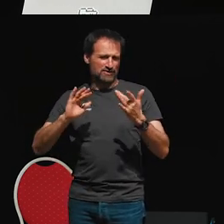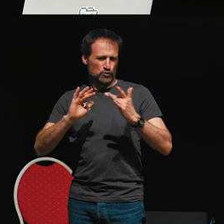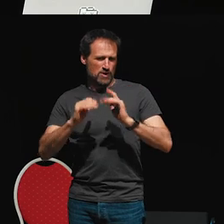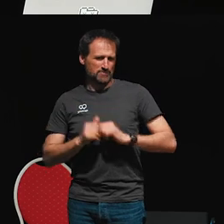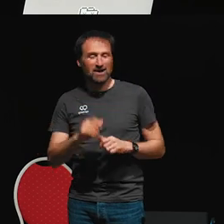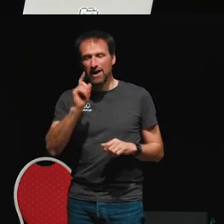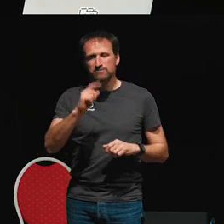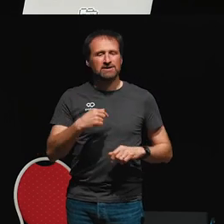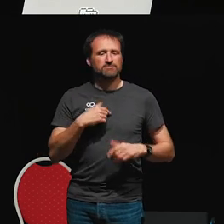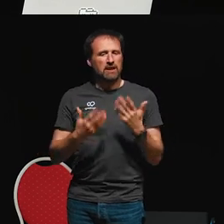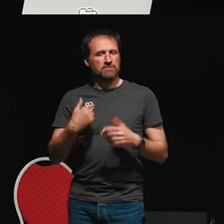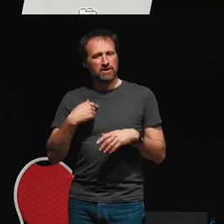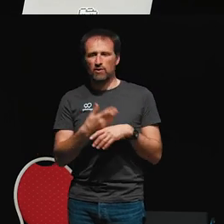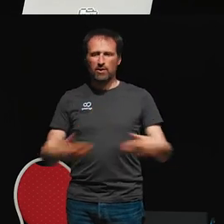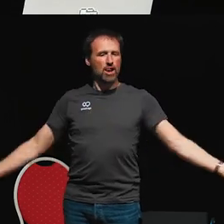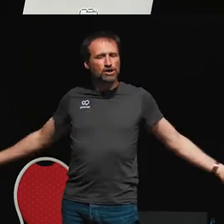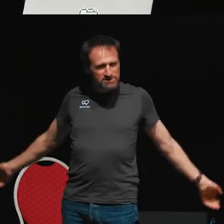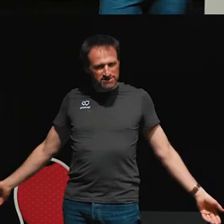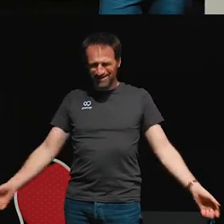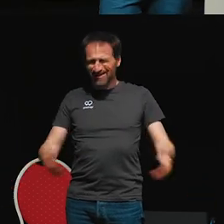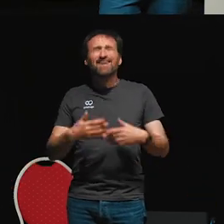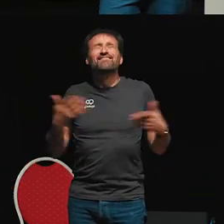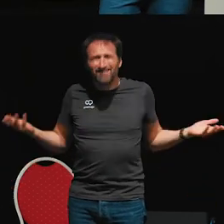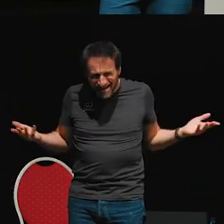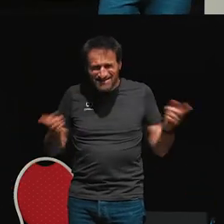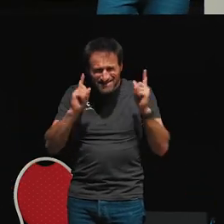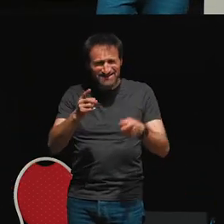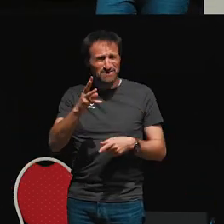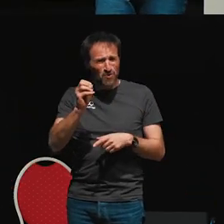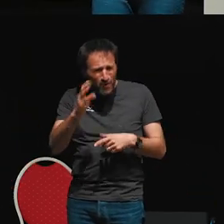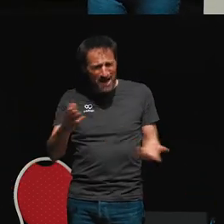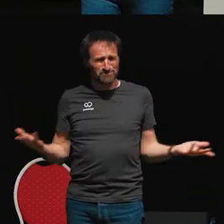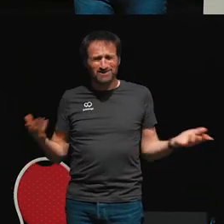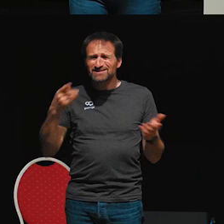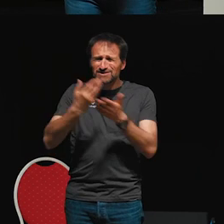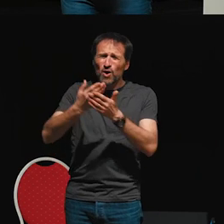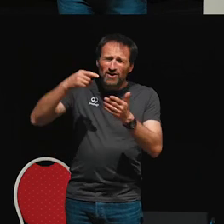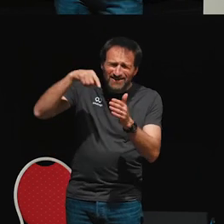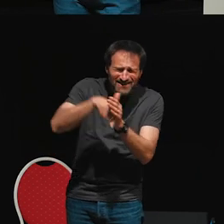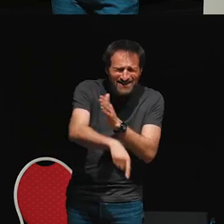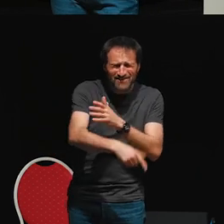I get lost of like, what even is the web? It's so deep and so like,